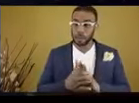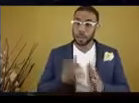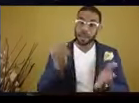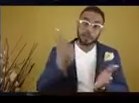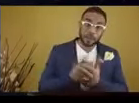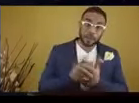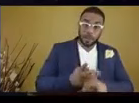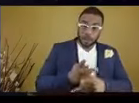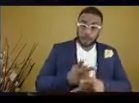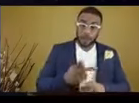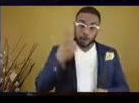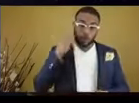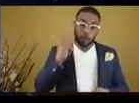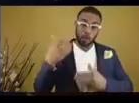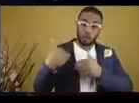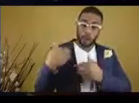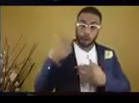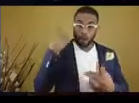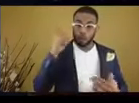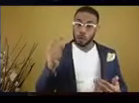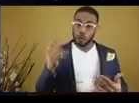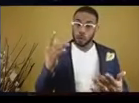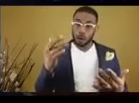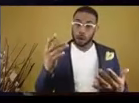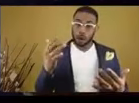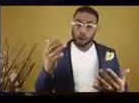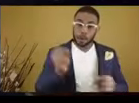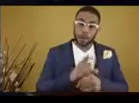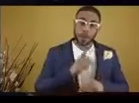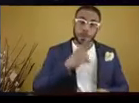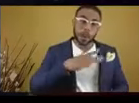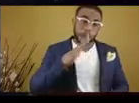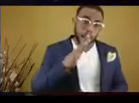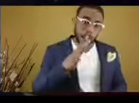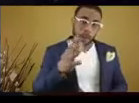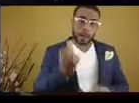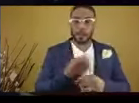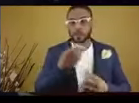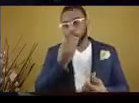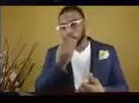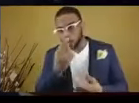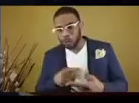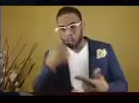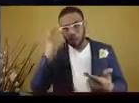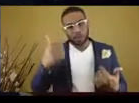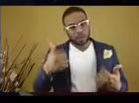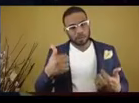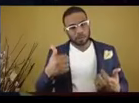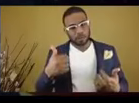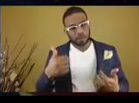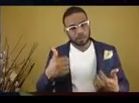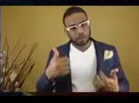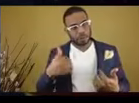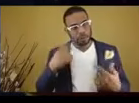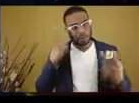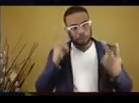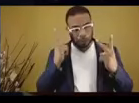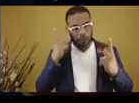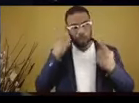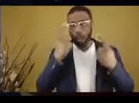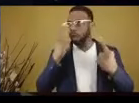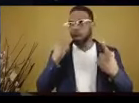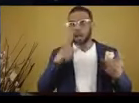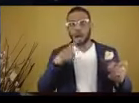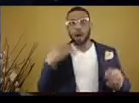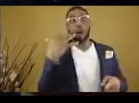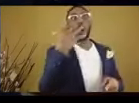caretaker, responsible for making sure my mom gets her groceries because I panic at the thought of her going out